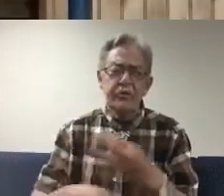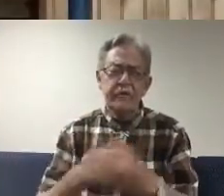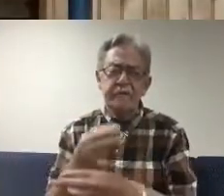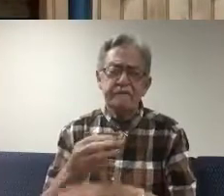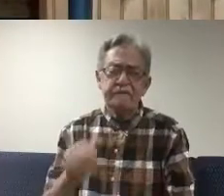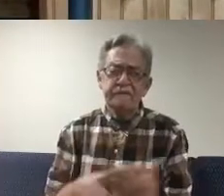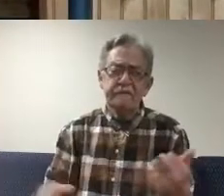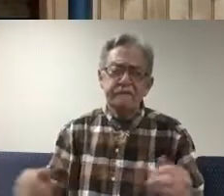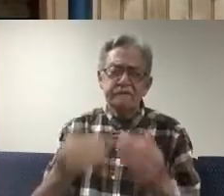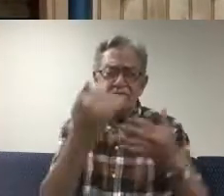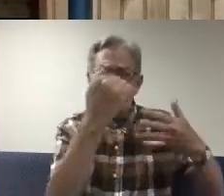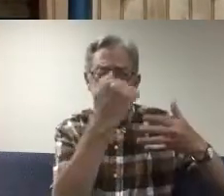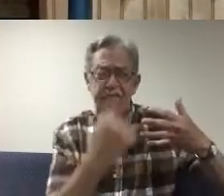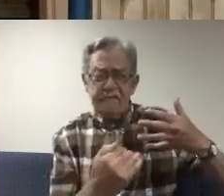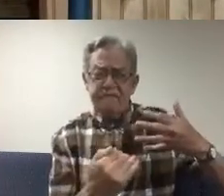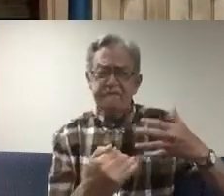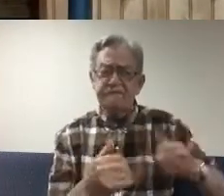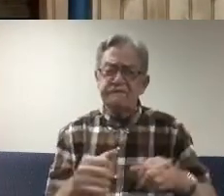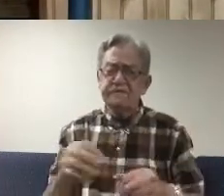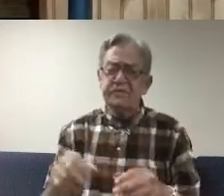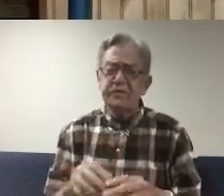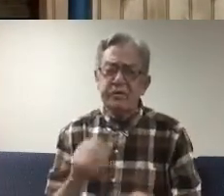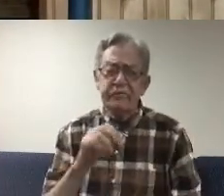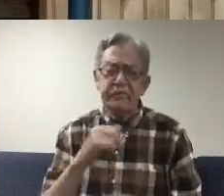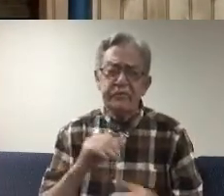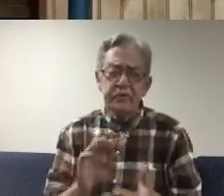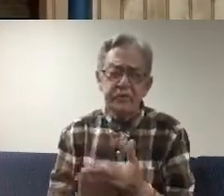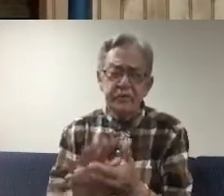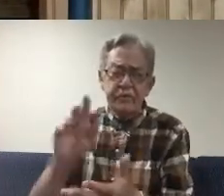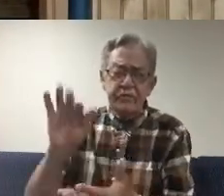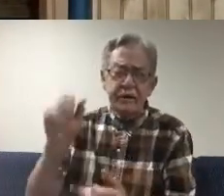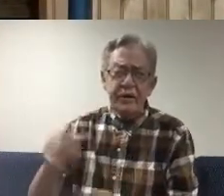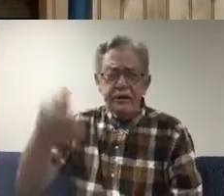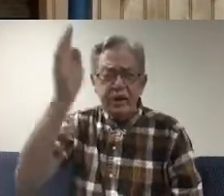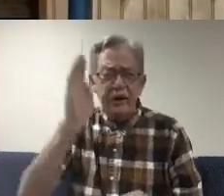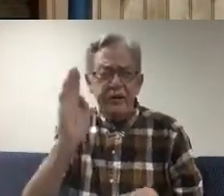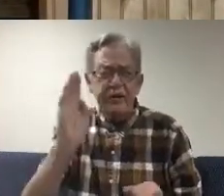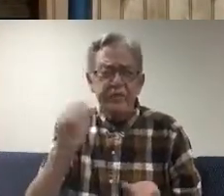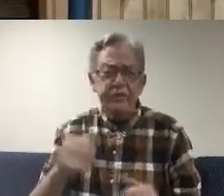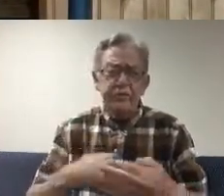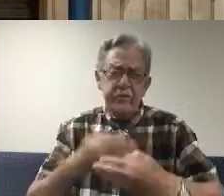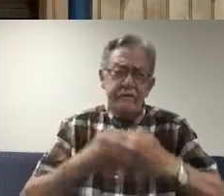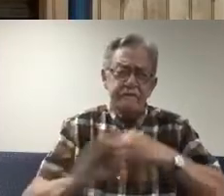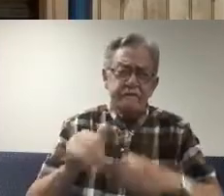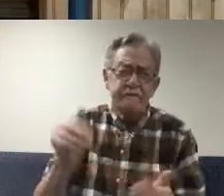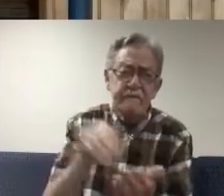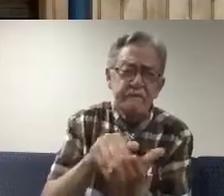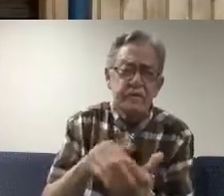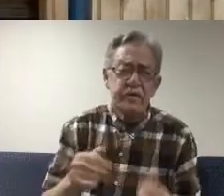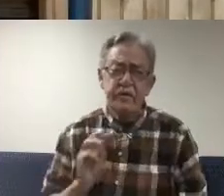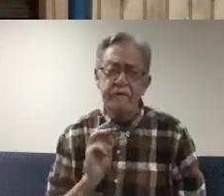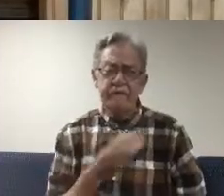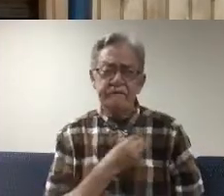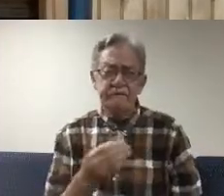right? So don't go saying, well, I'm above that, I'm beyond that, I'm a good person. No, we're all, you are